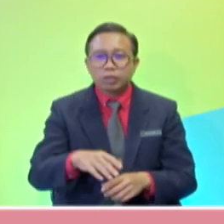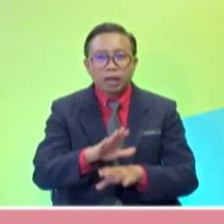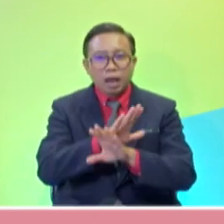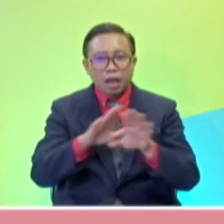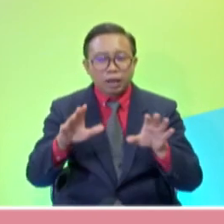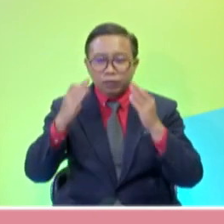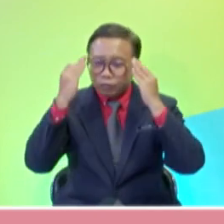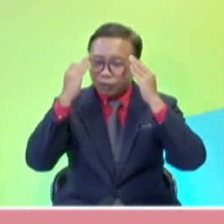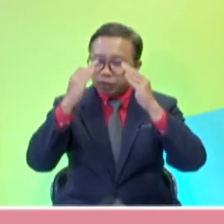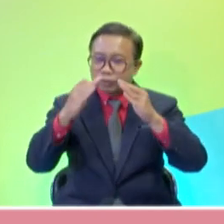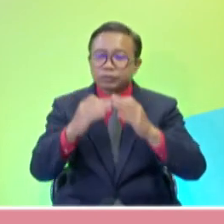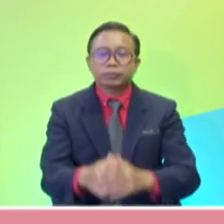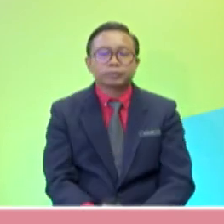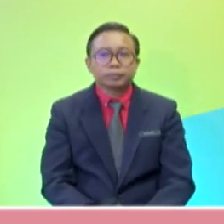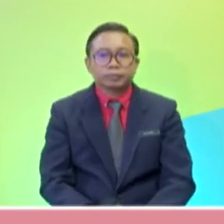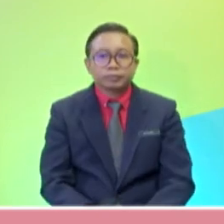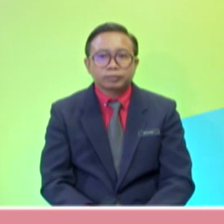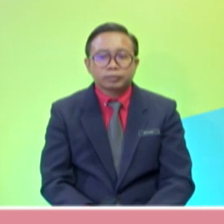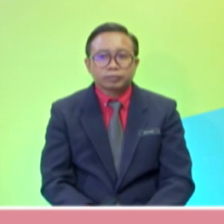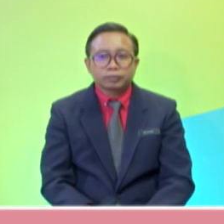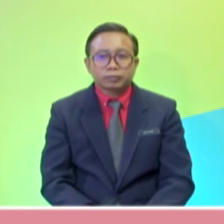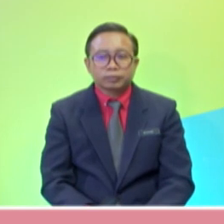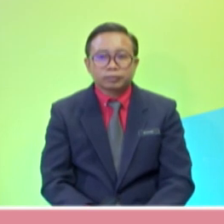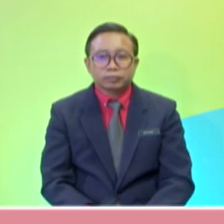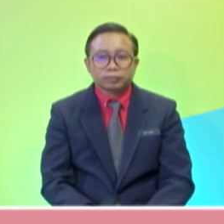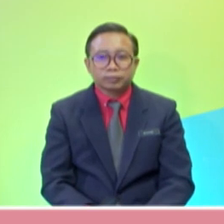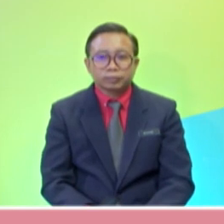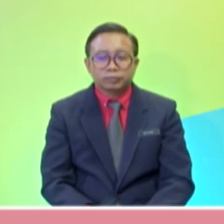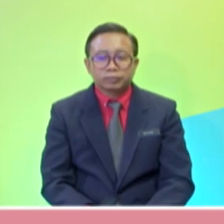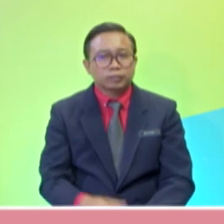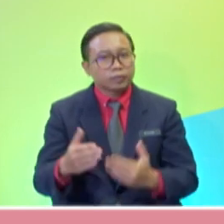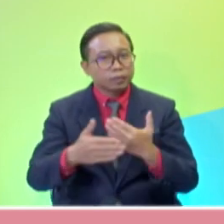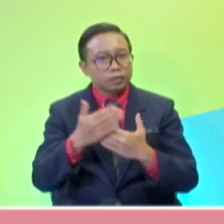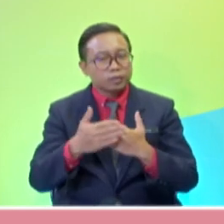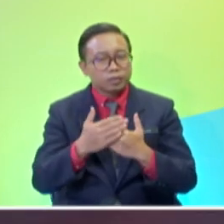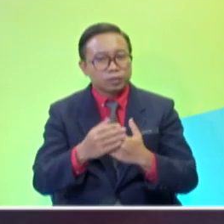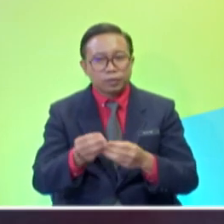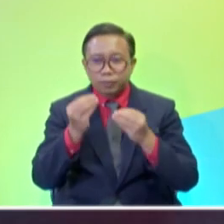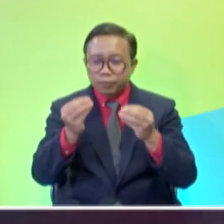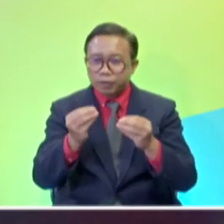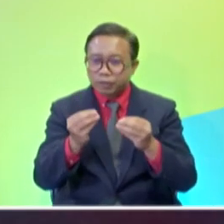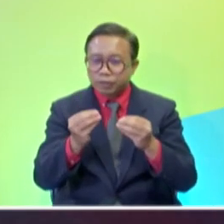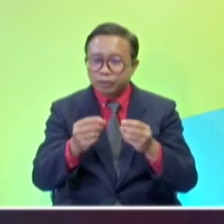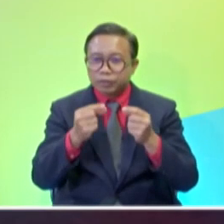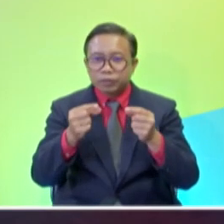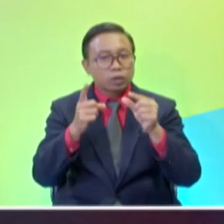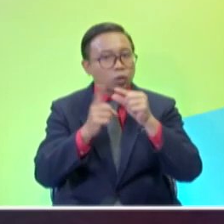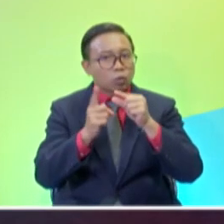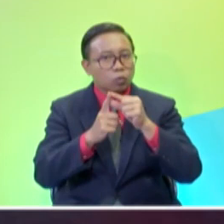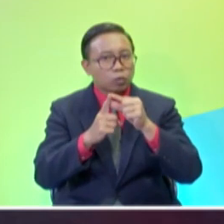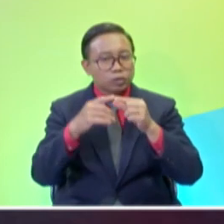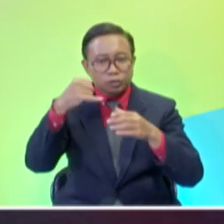unfocused. There. Okay. I think Miss Ima has made it a bit easier by giving the words